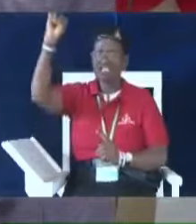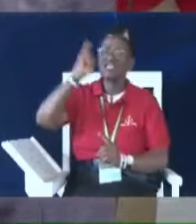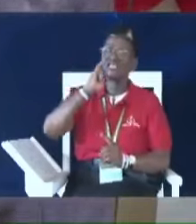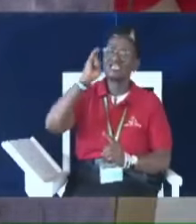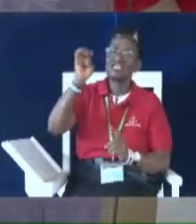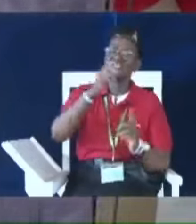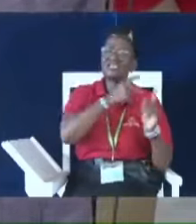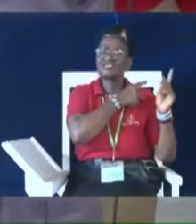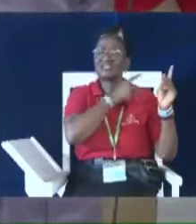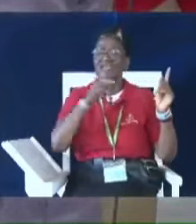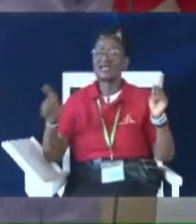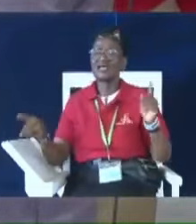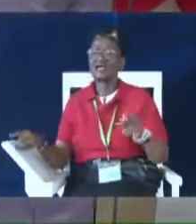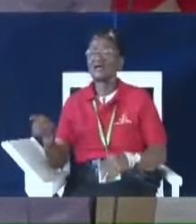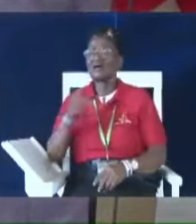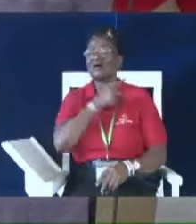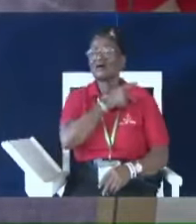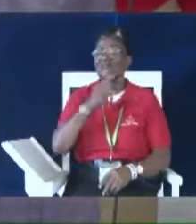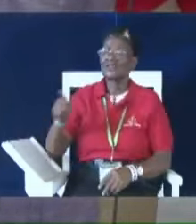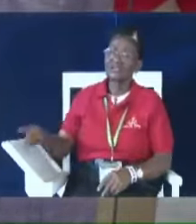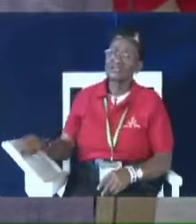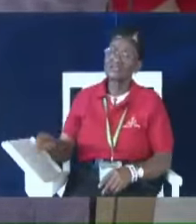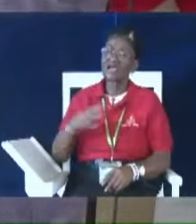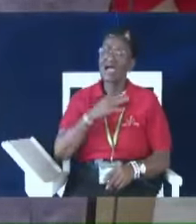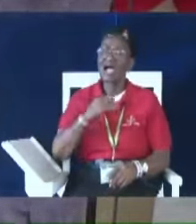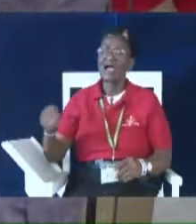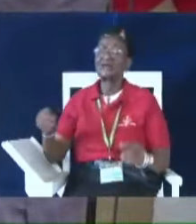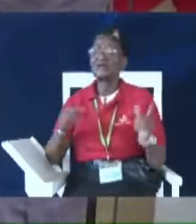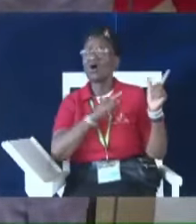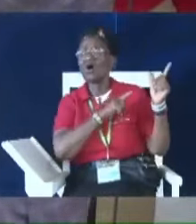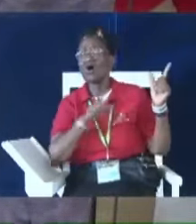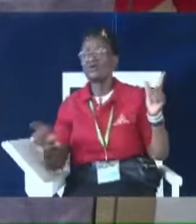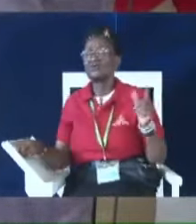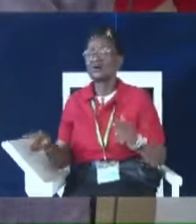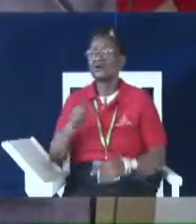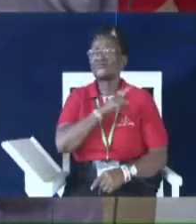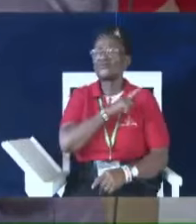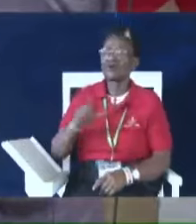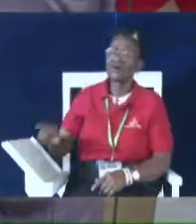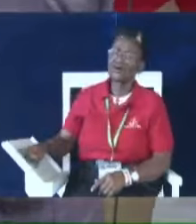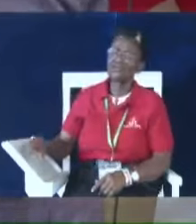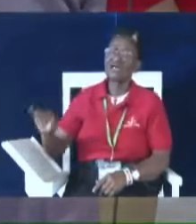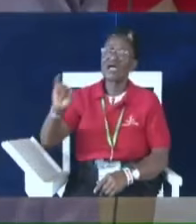Almighty Father, He is King of Kings and Lord of